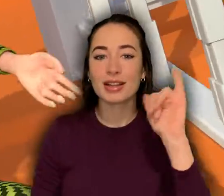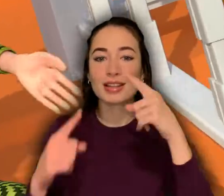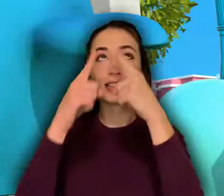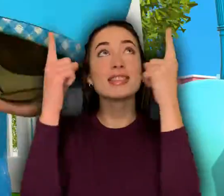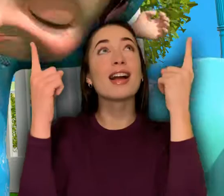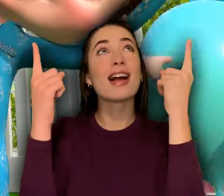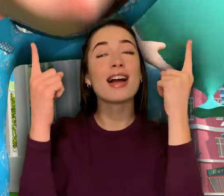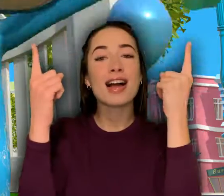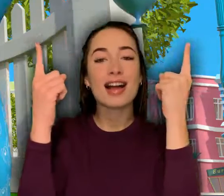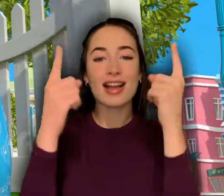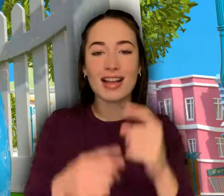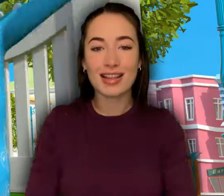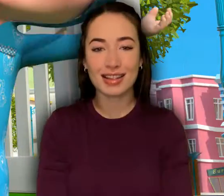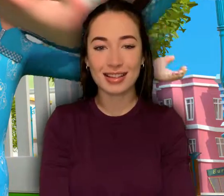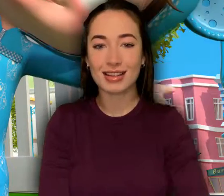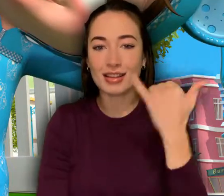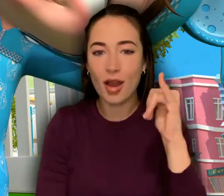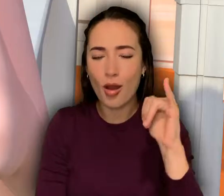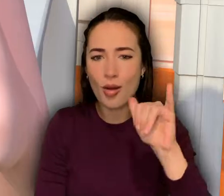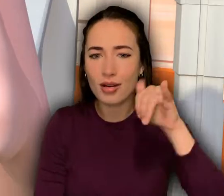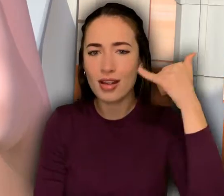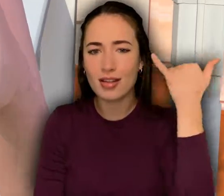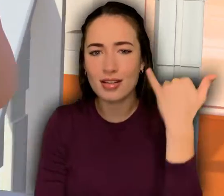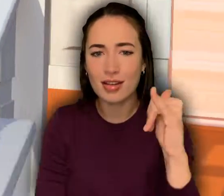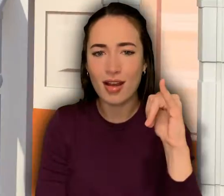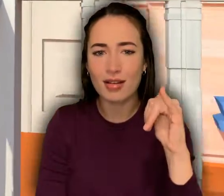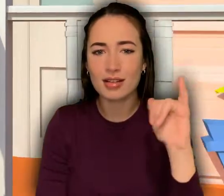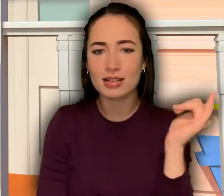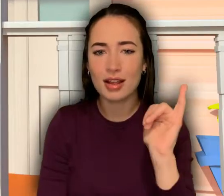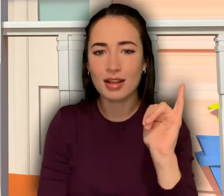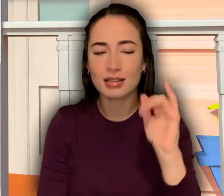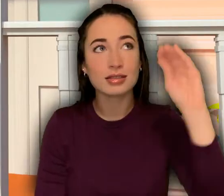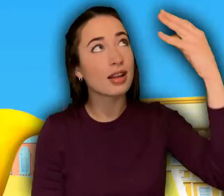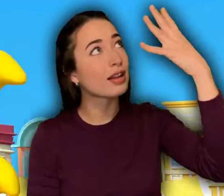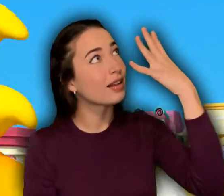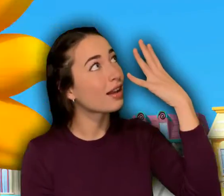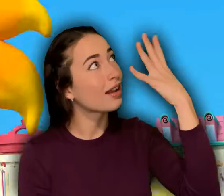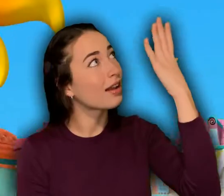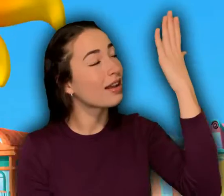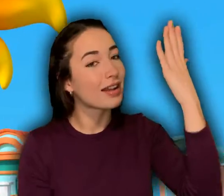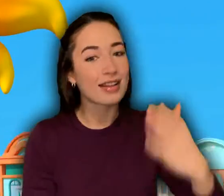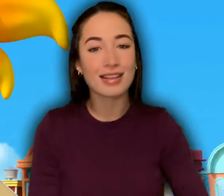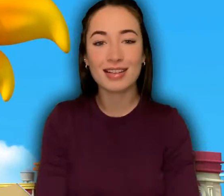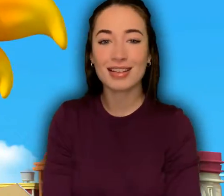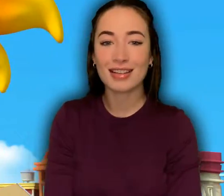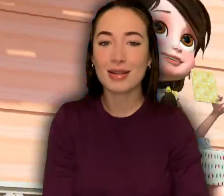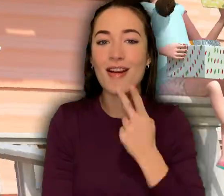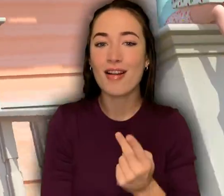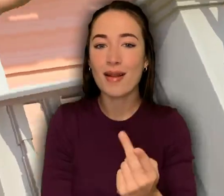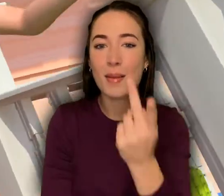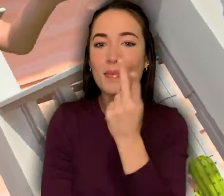color Like the sky Yellow color, yellow color The sun's up high